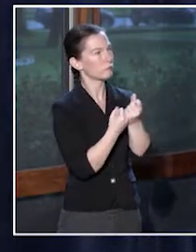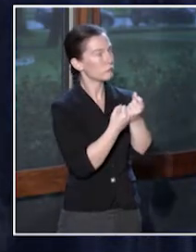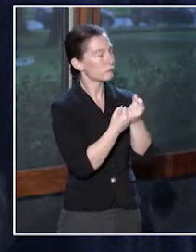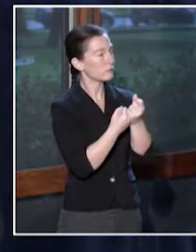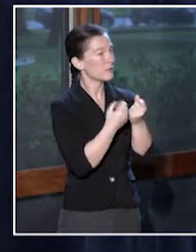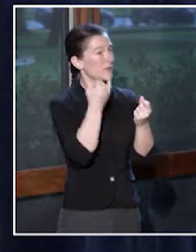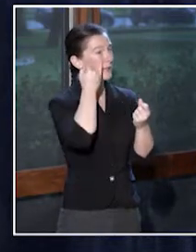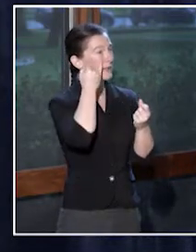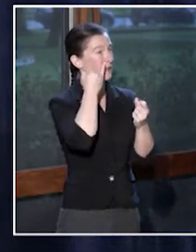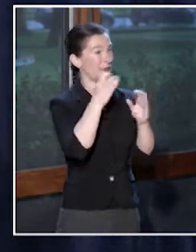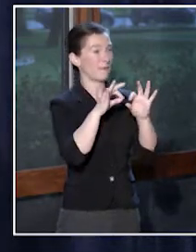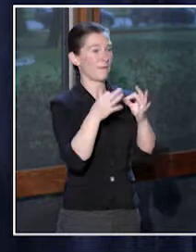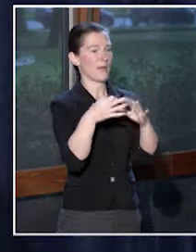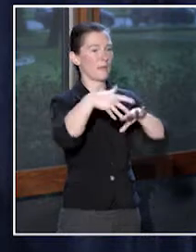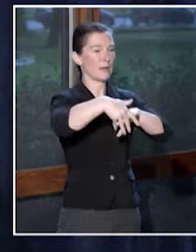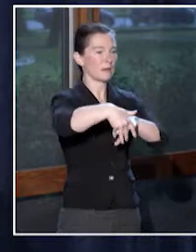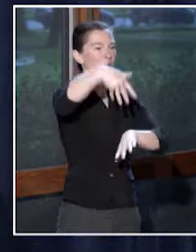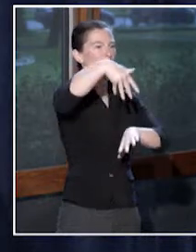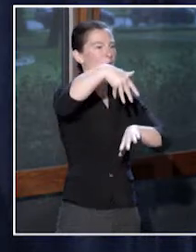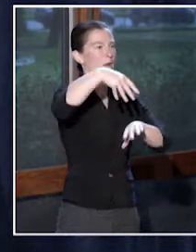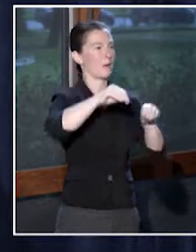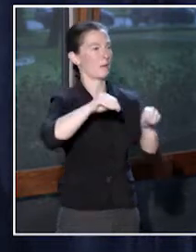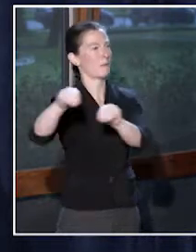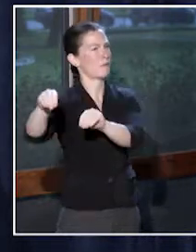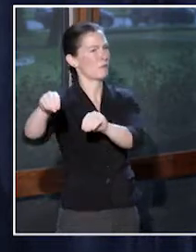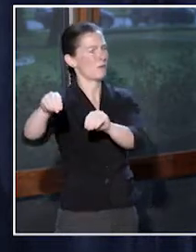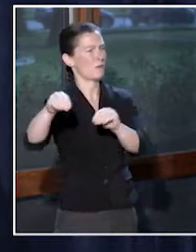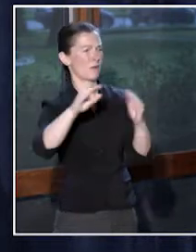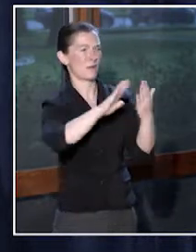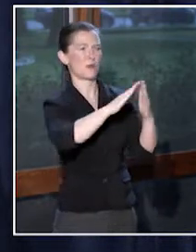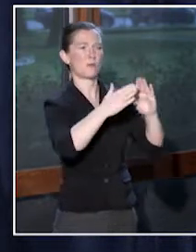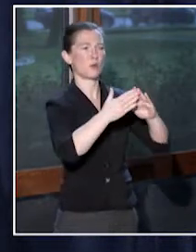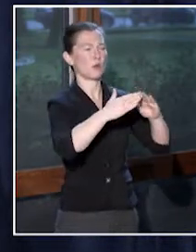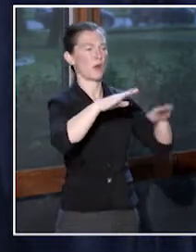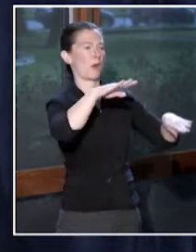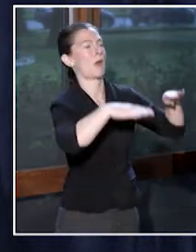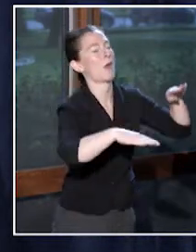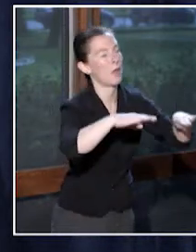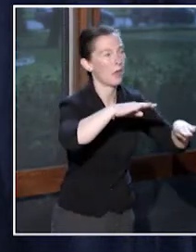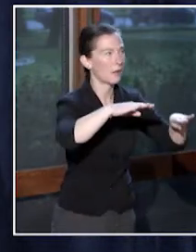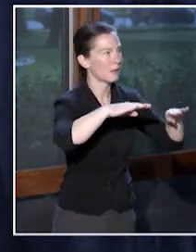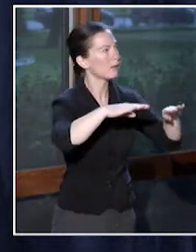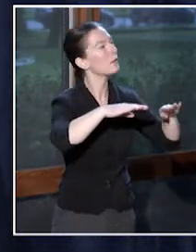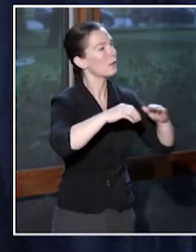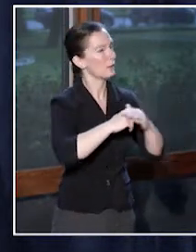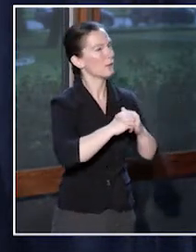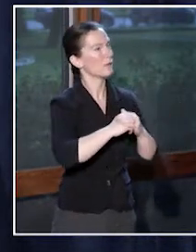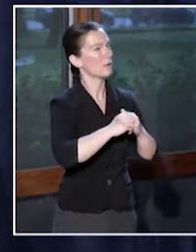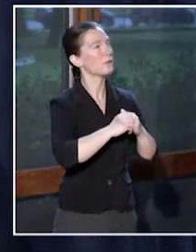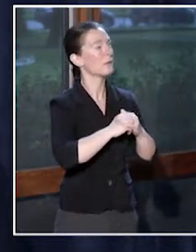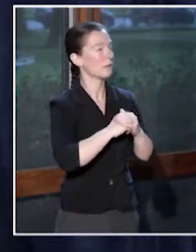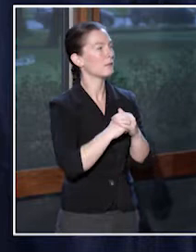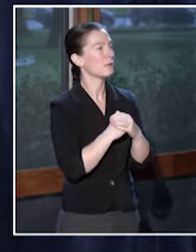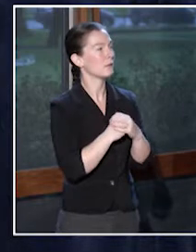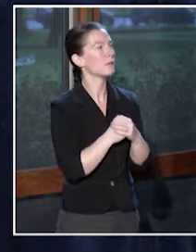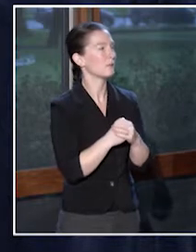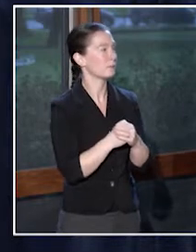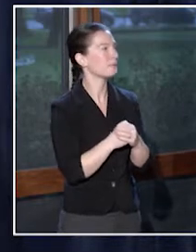you uproot and destabilize those important community institutions as well. And